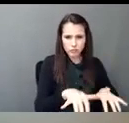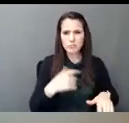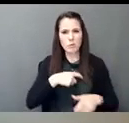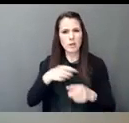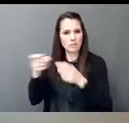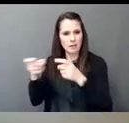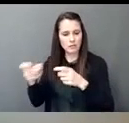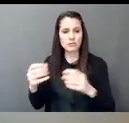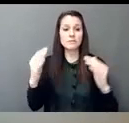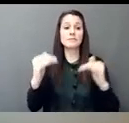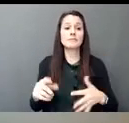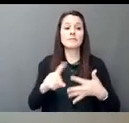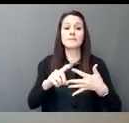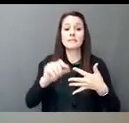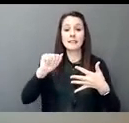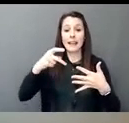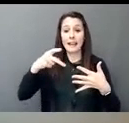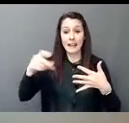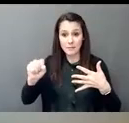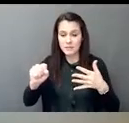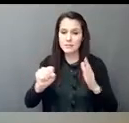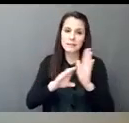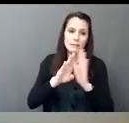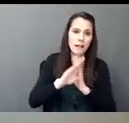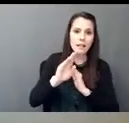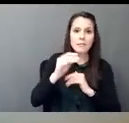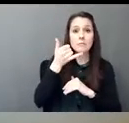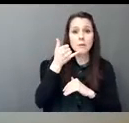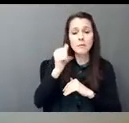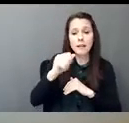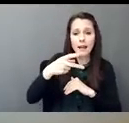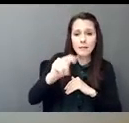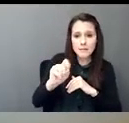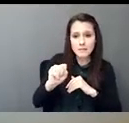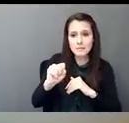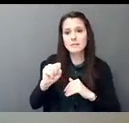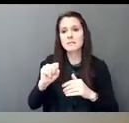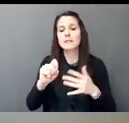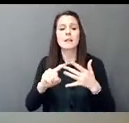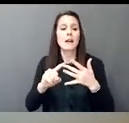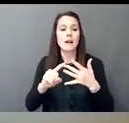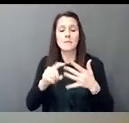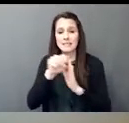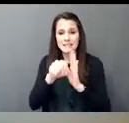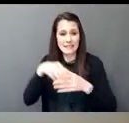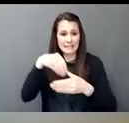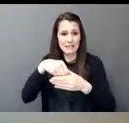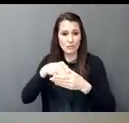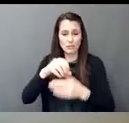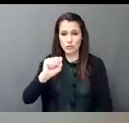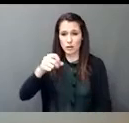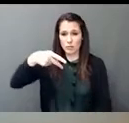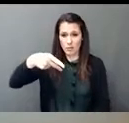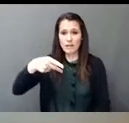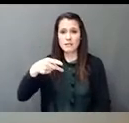for applications, building apps, mobile apps. We're also responsible for the state's internal SharePoint site, maintaining the